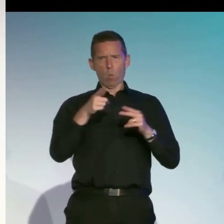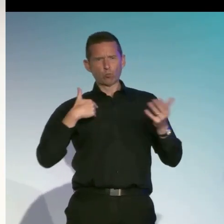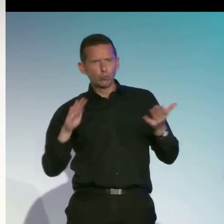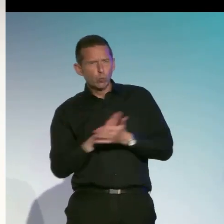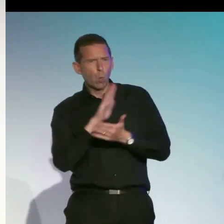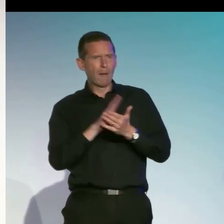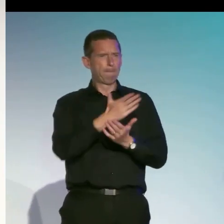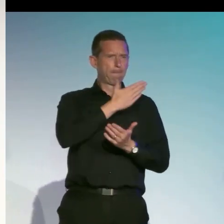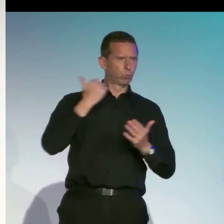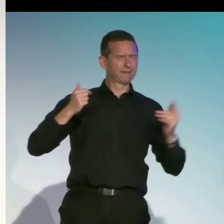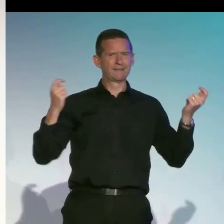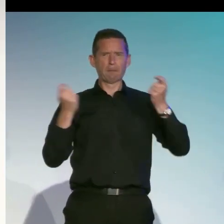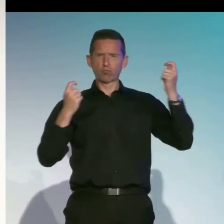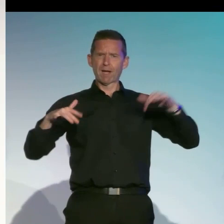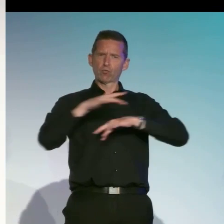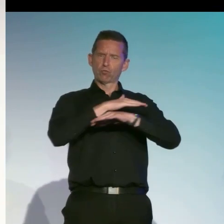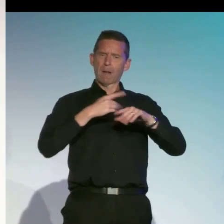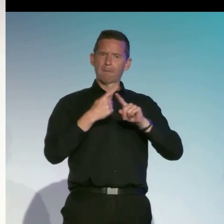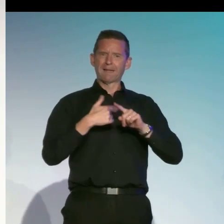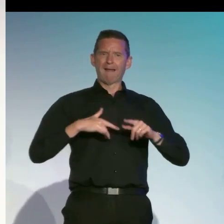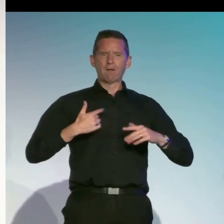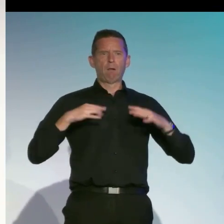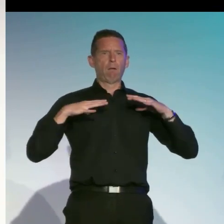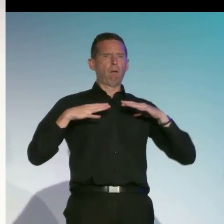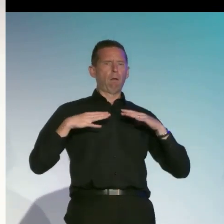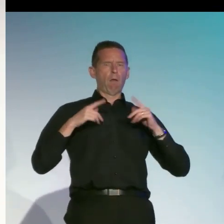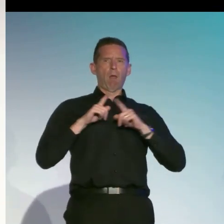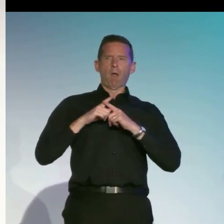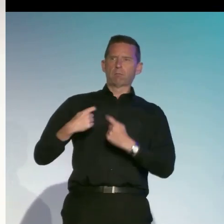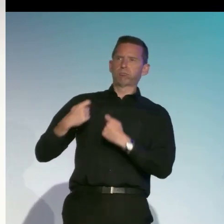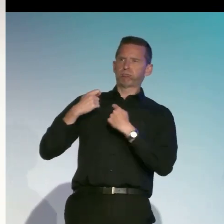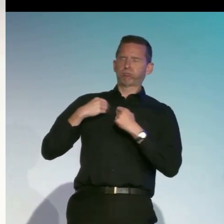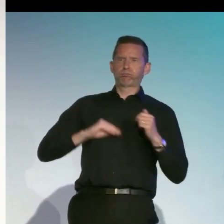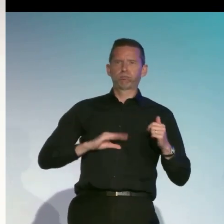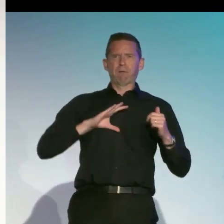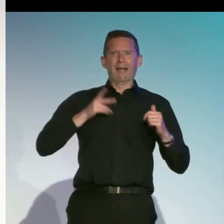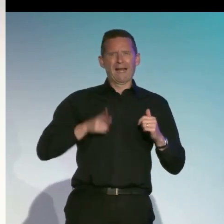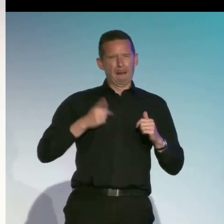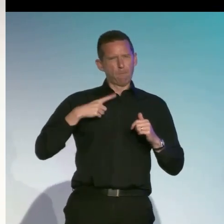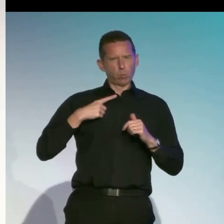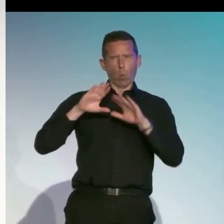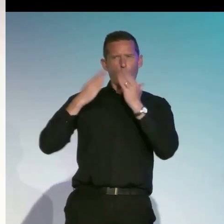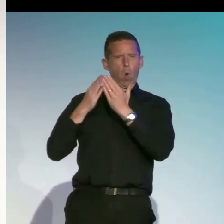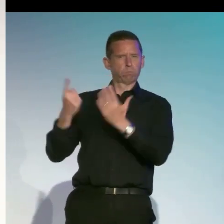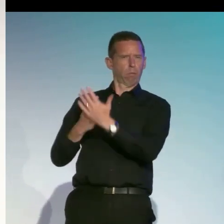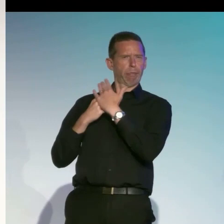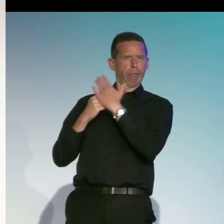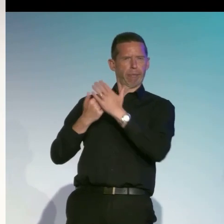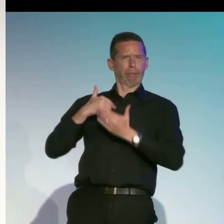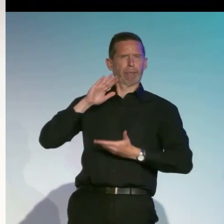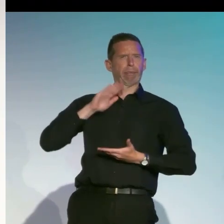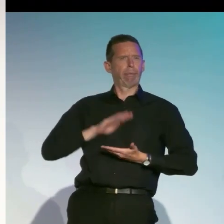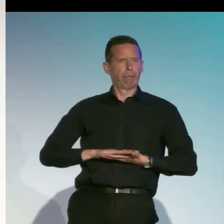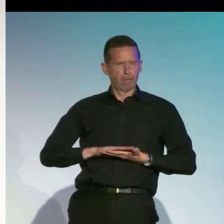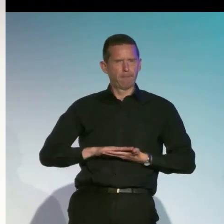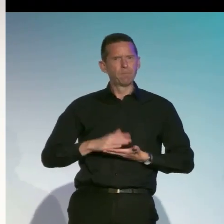beauty, for celebration, but also for solace and recharge in a world that constantly attacks us. And we use those spaces